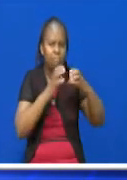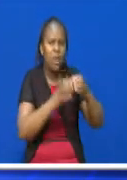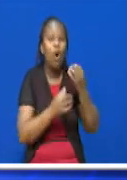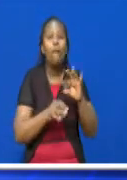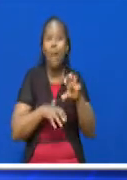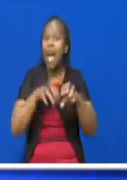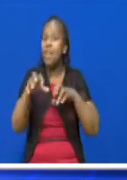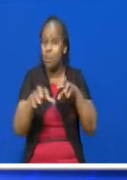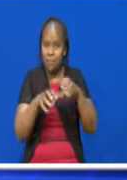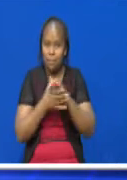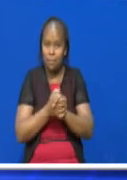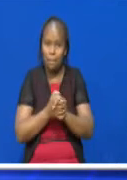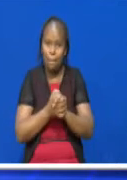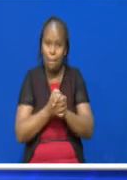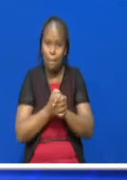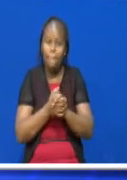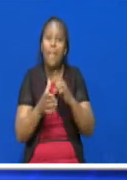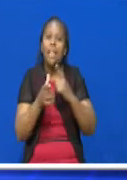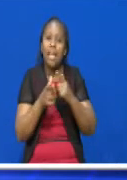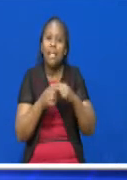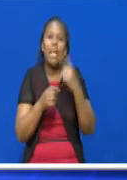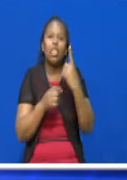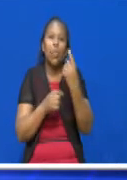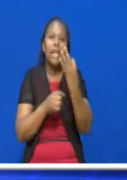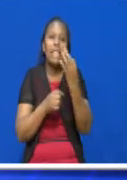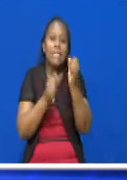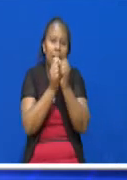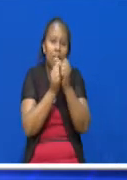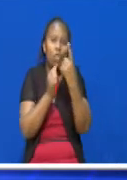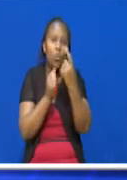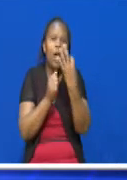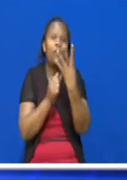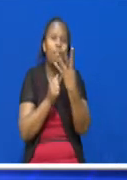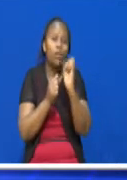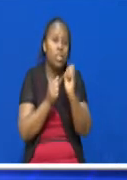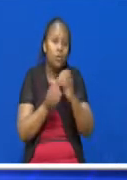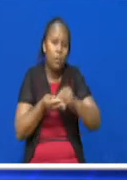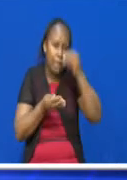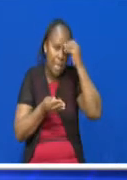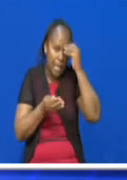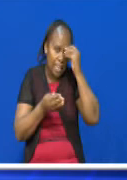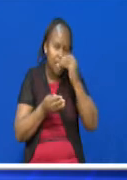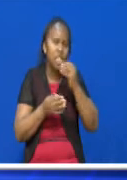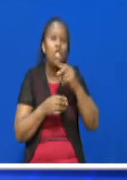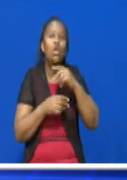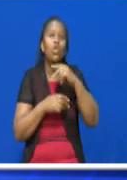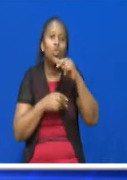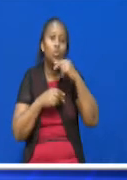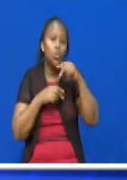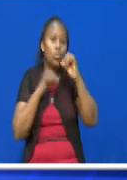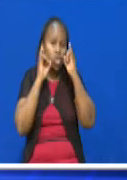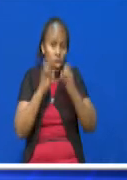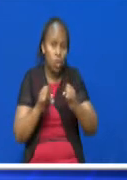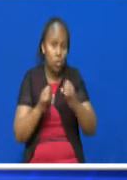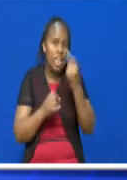of animals. And then at 1:10 to 1:40, we will be looking at Donchuela Eco at India.